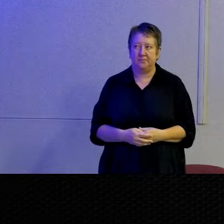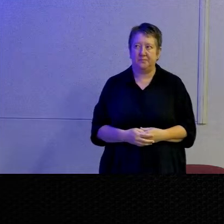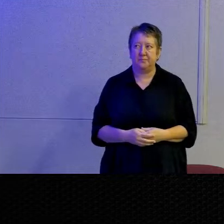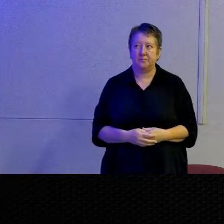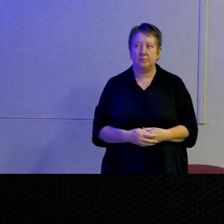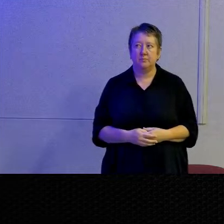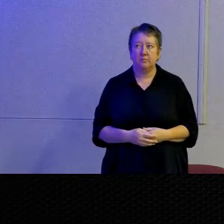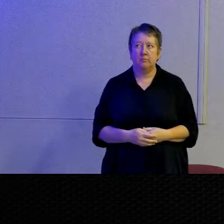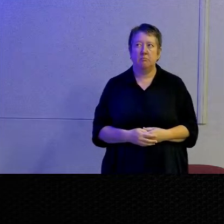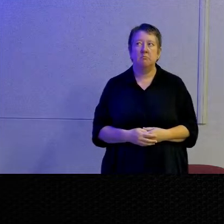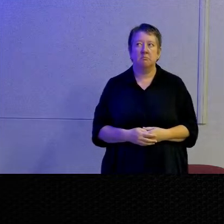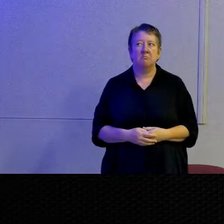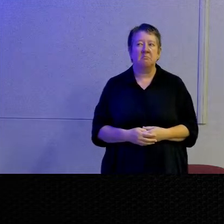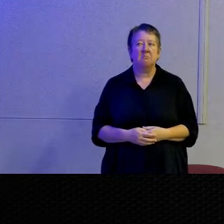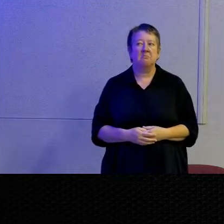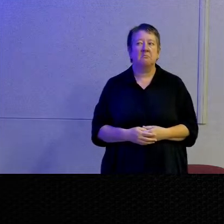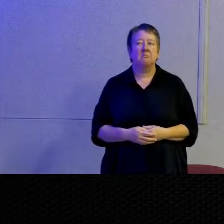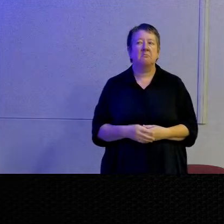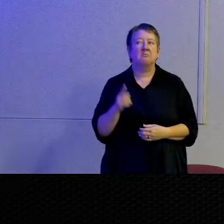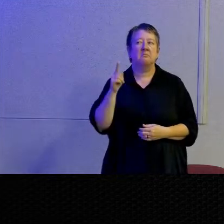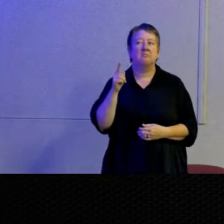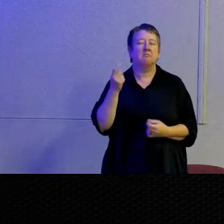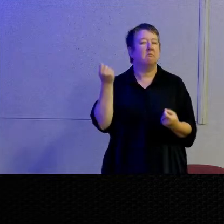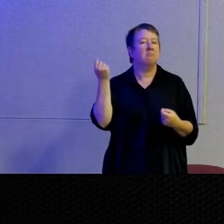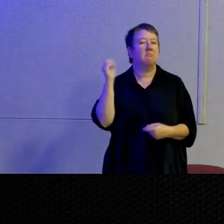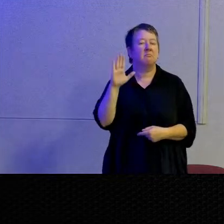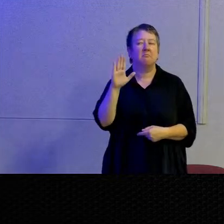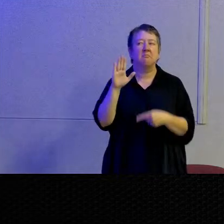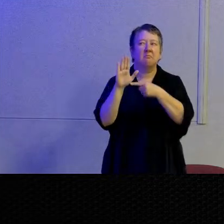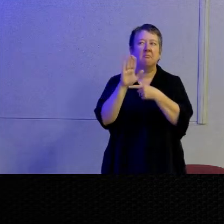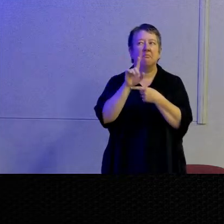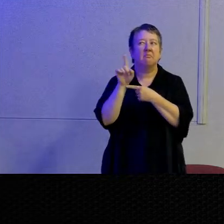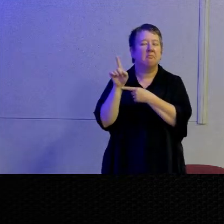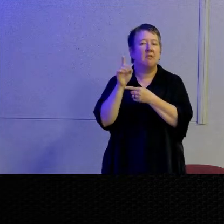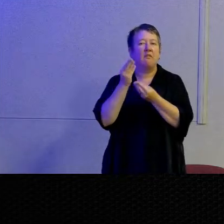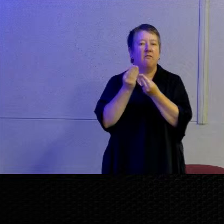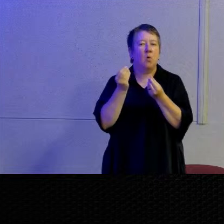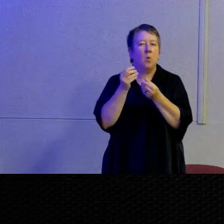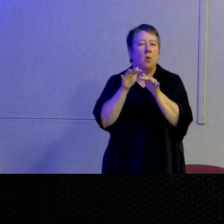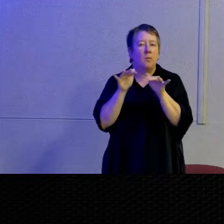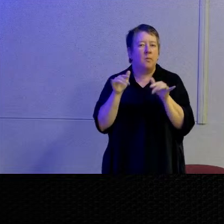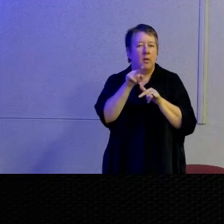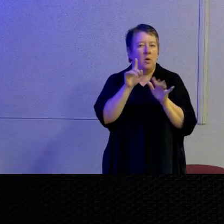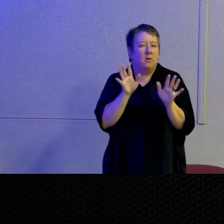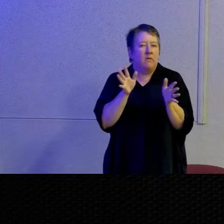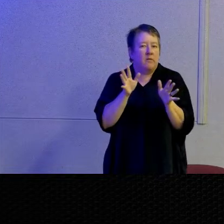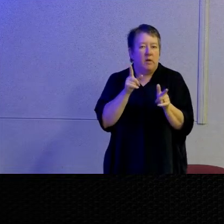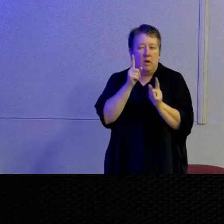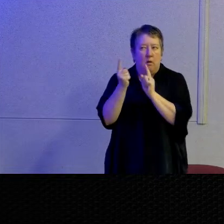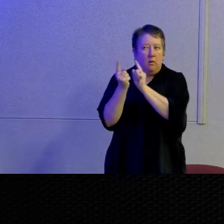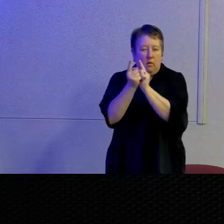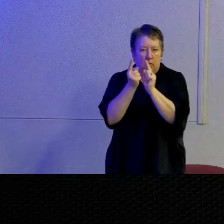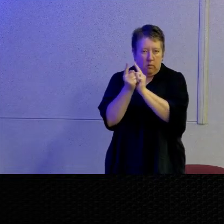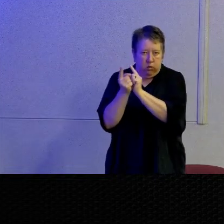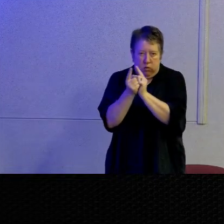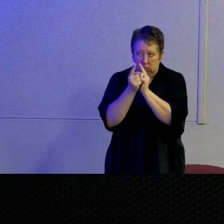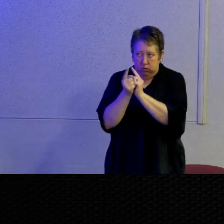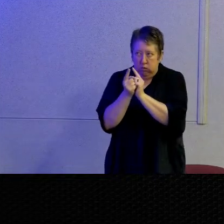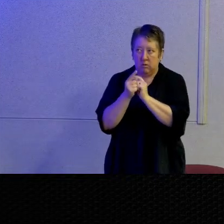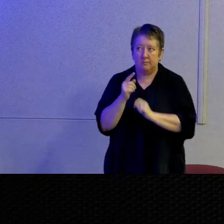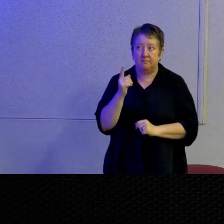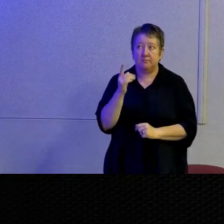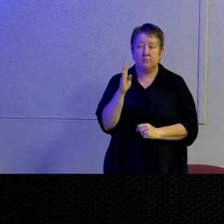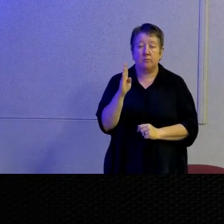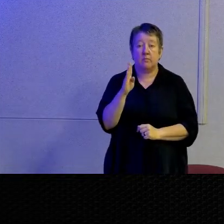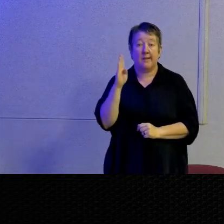So there's a couple of people on this slide whom you've already met. The guy on the right, that's Peter